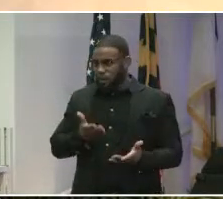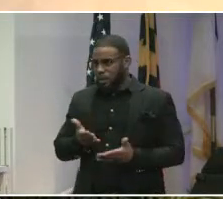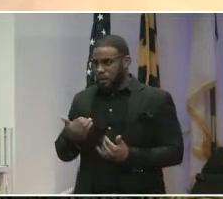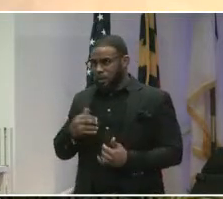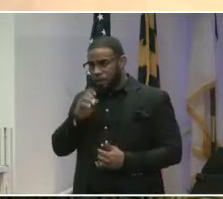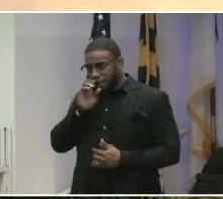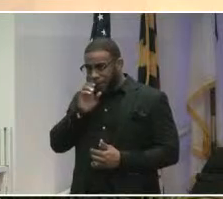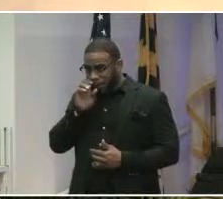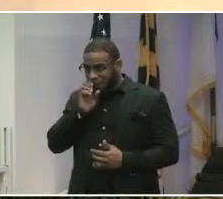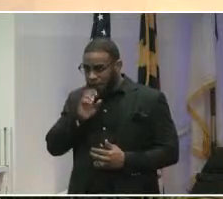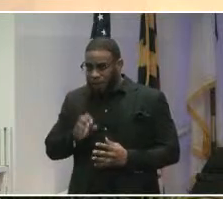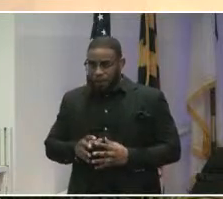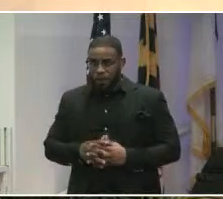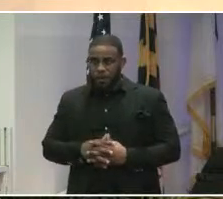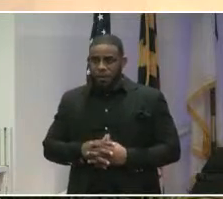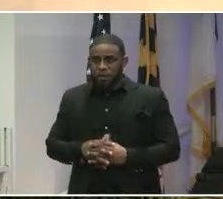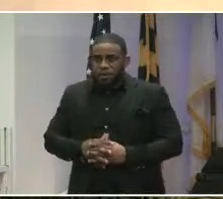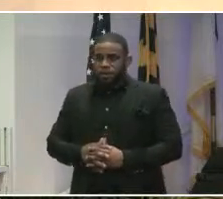me.